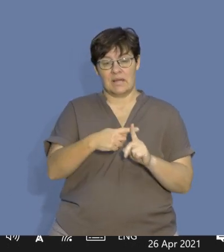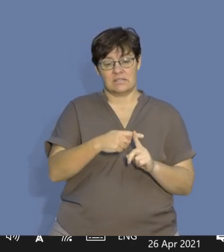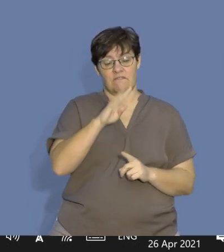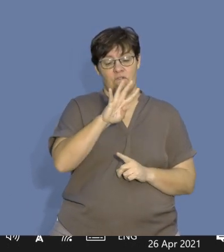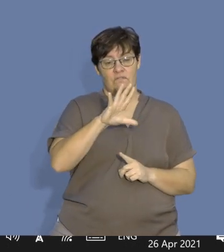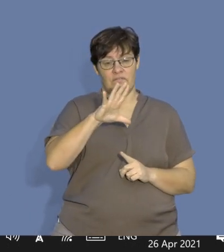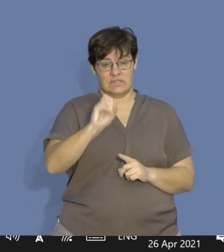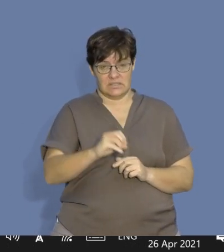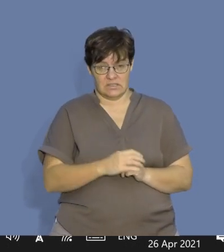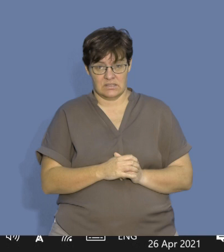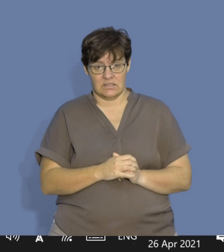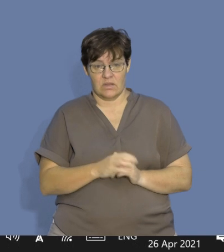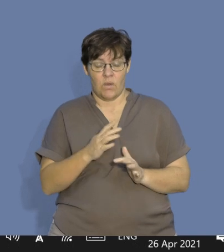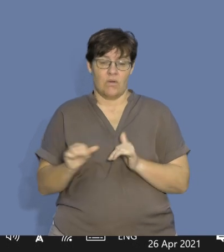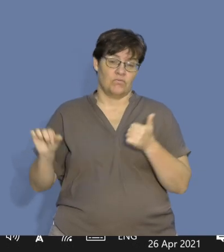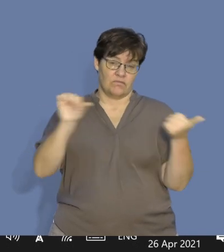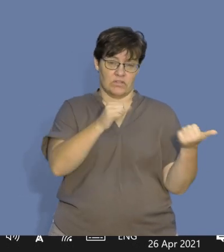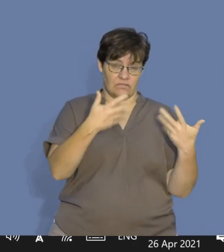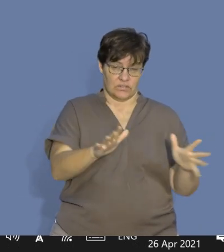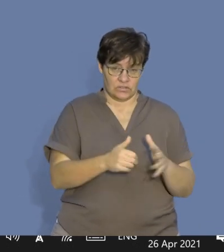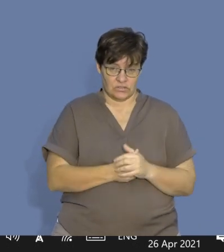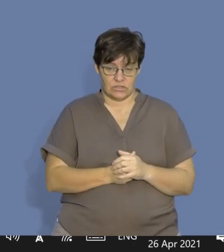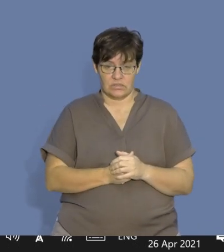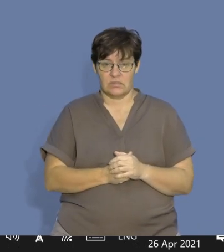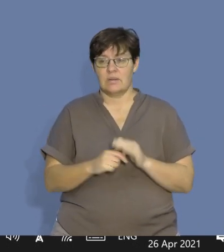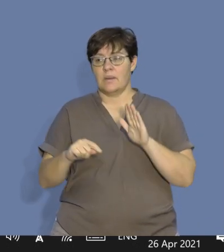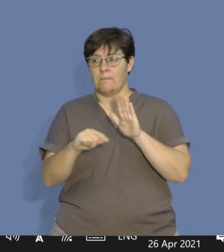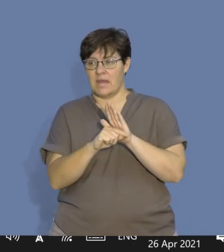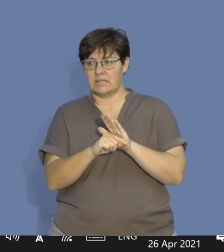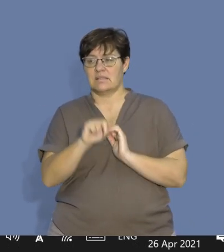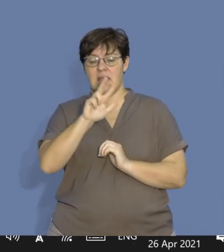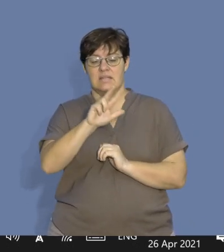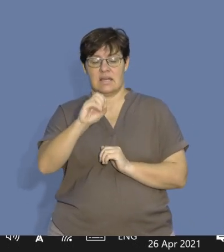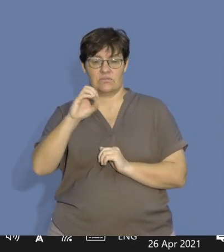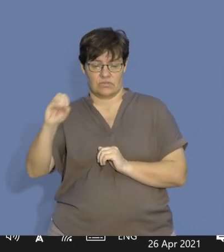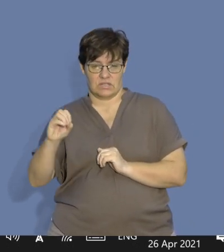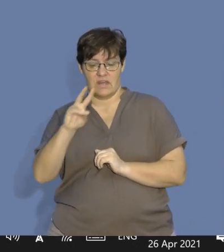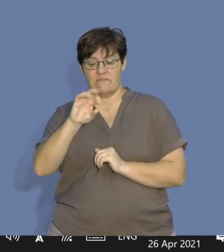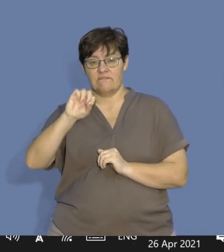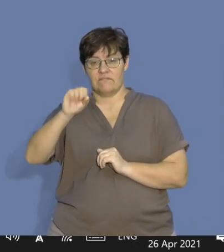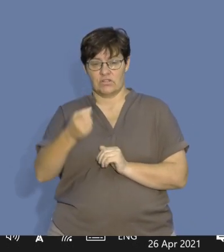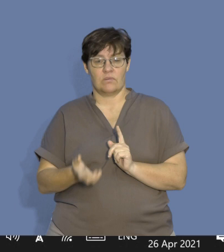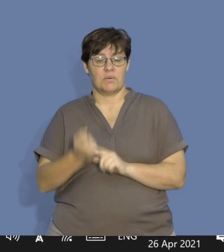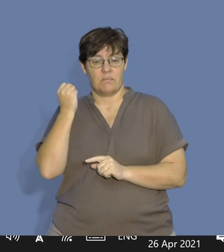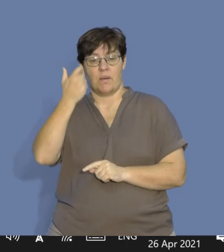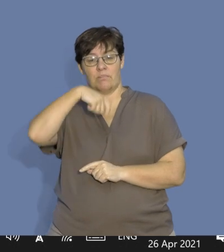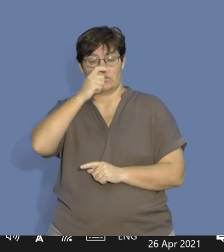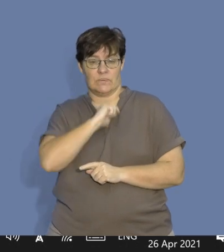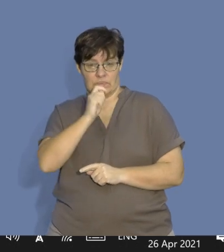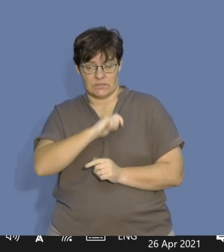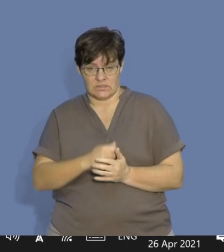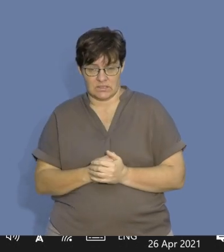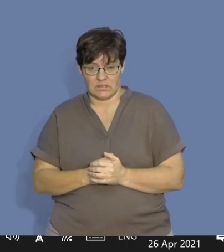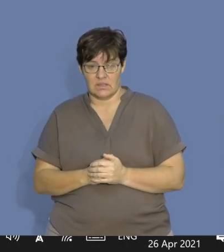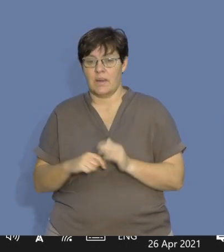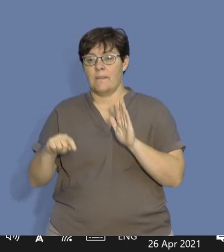plus the 450 that we reversed, minus the 800 that Vish took for personal